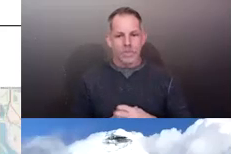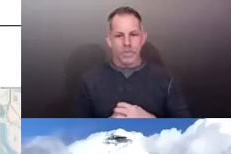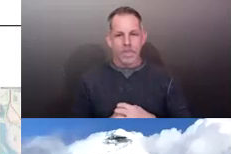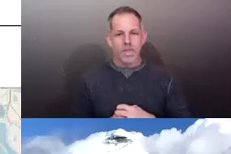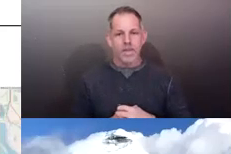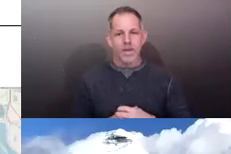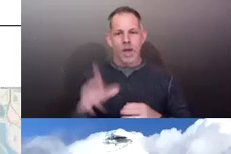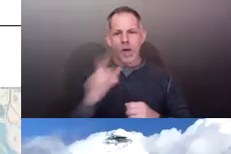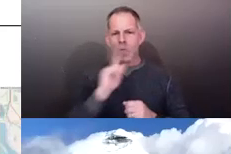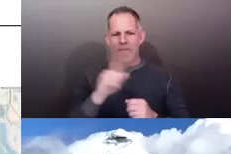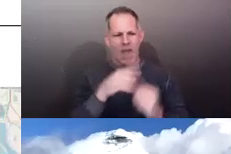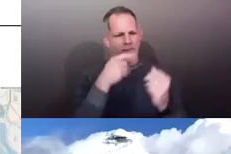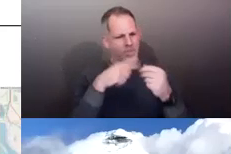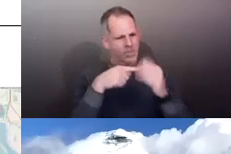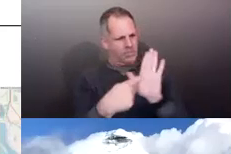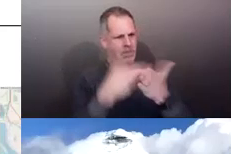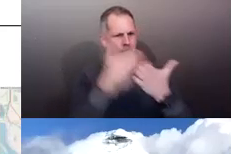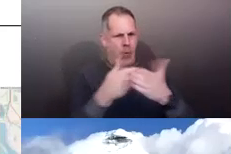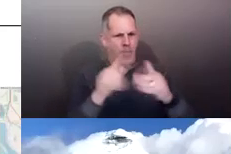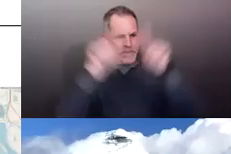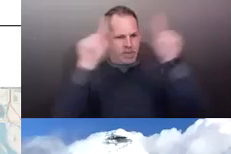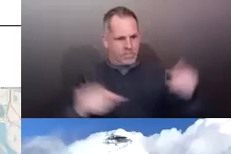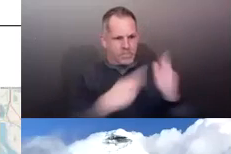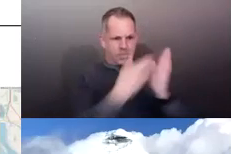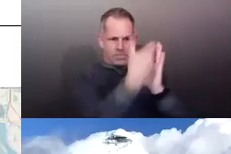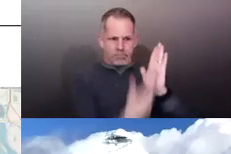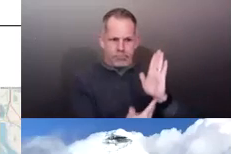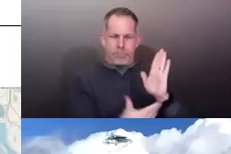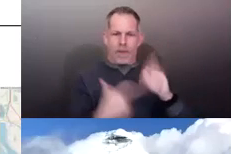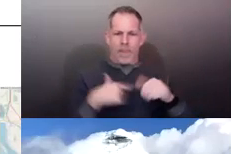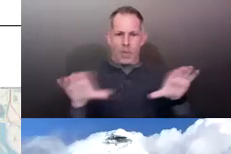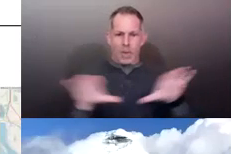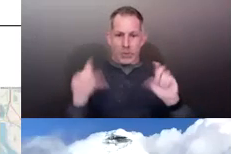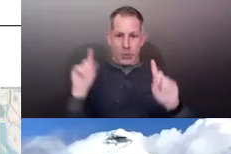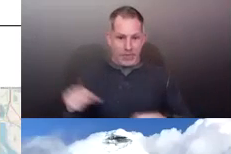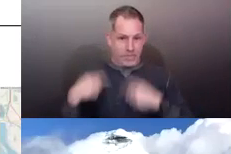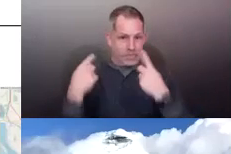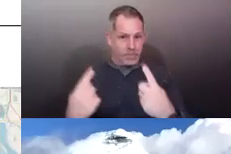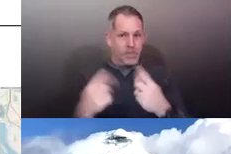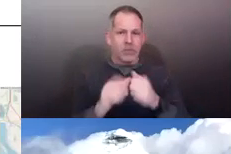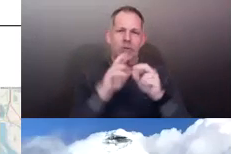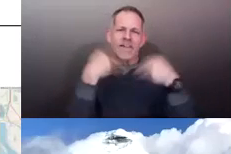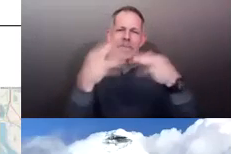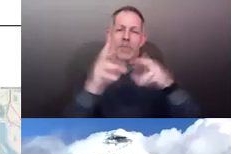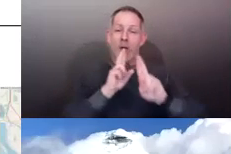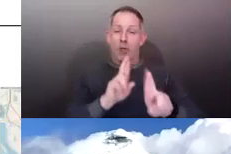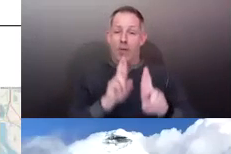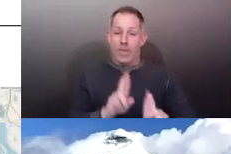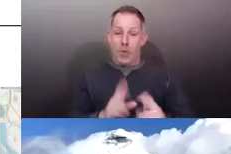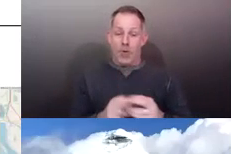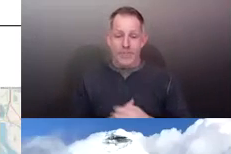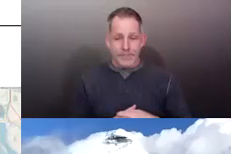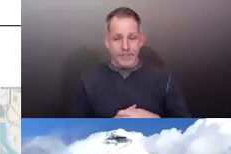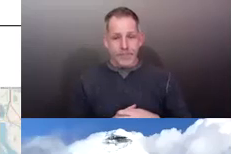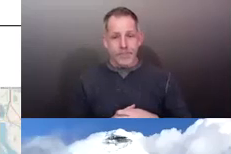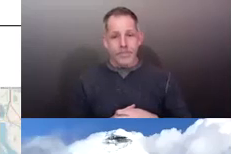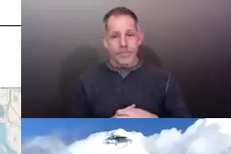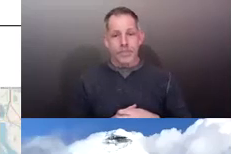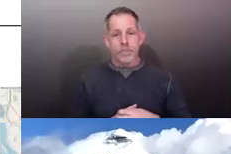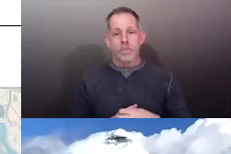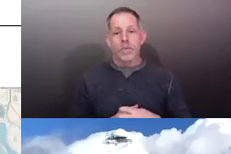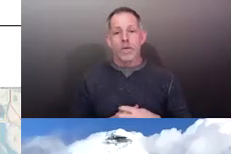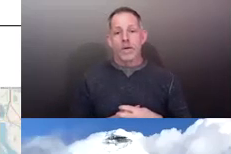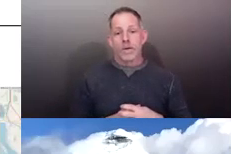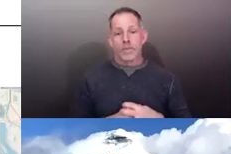least the situation reports, or folks on your staff are. We now have about 110 of those, in addition to incident